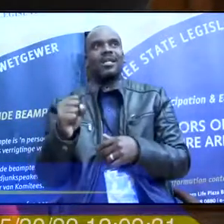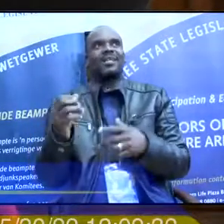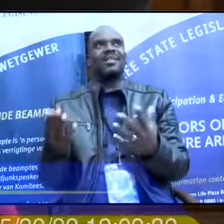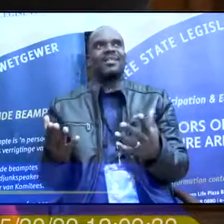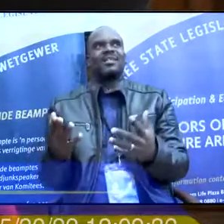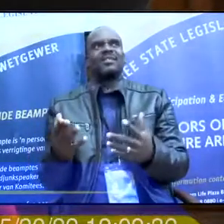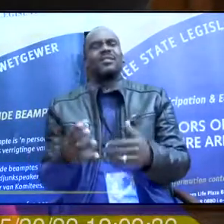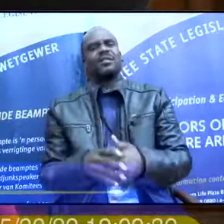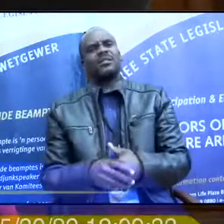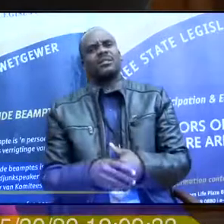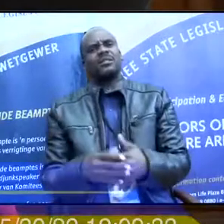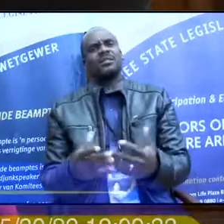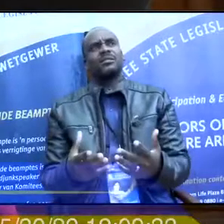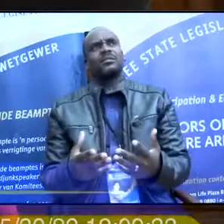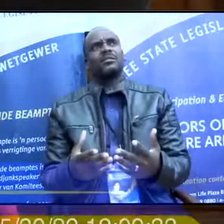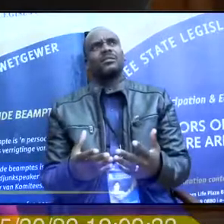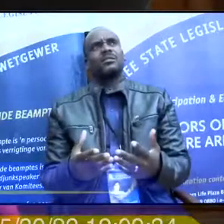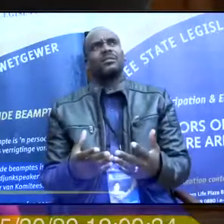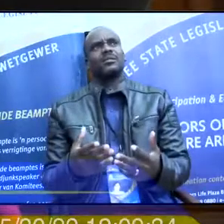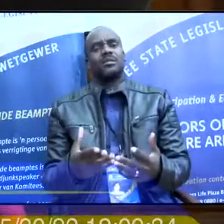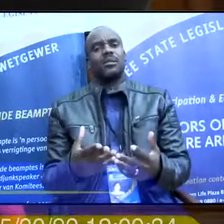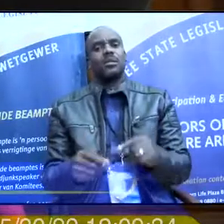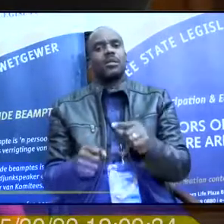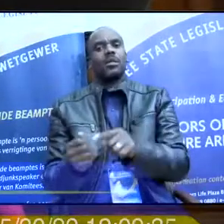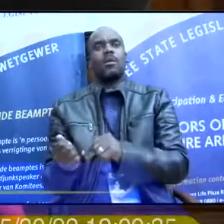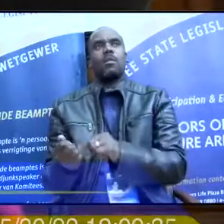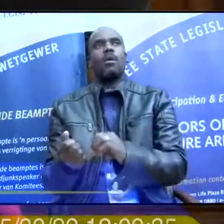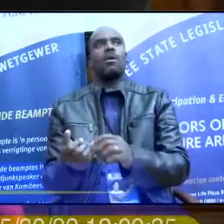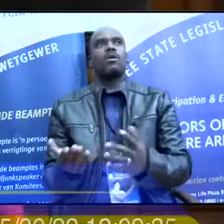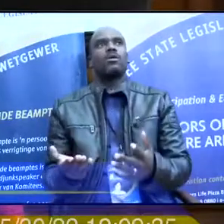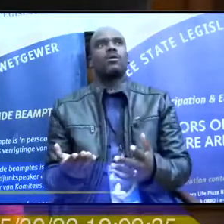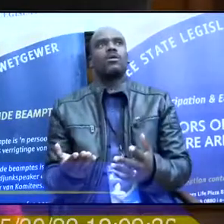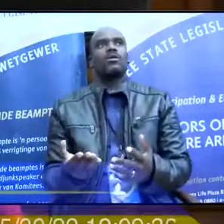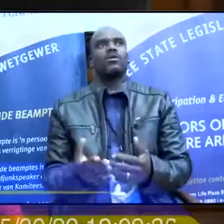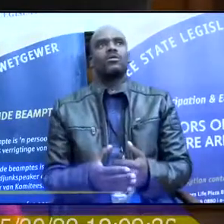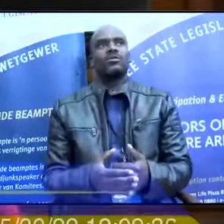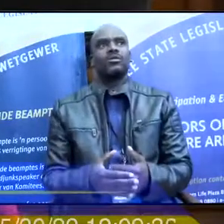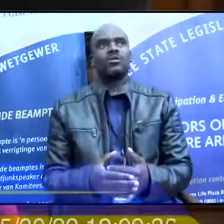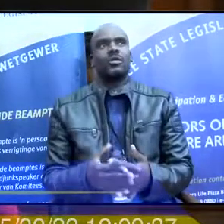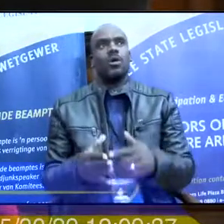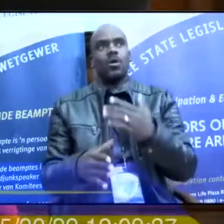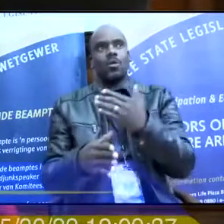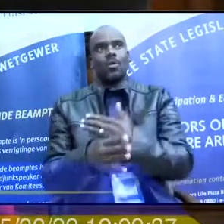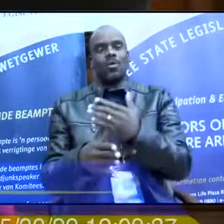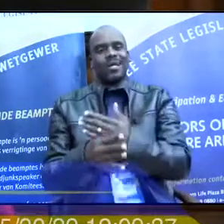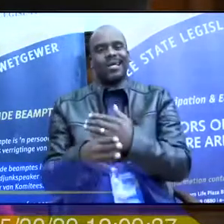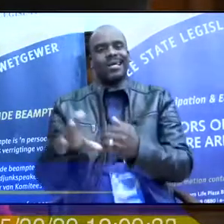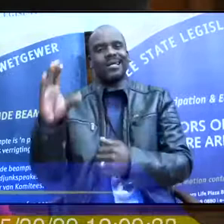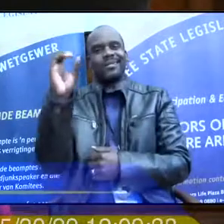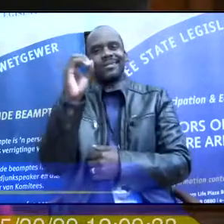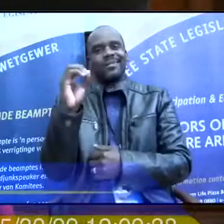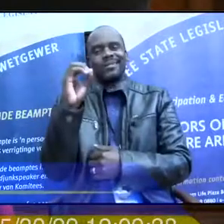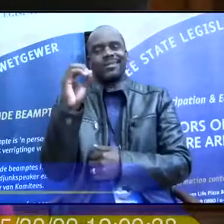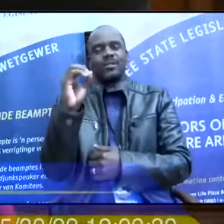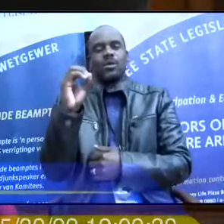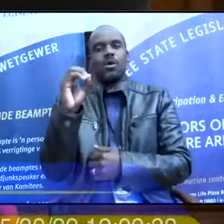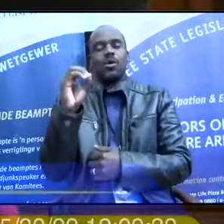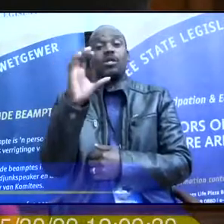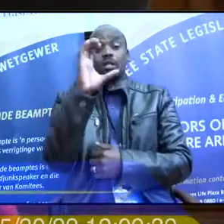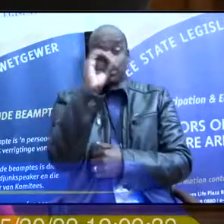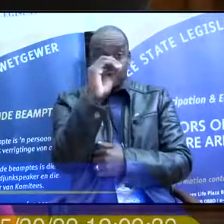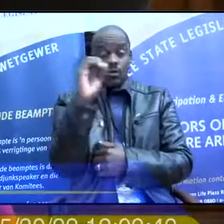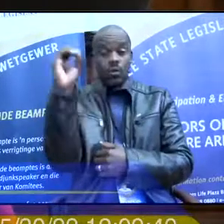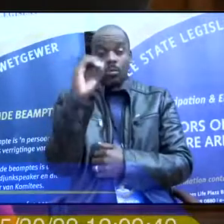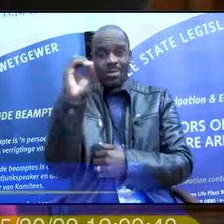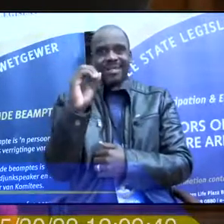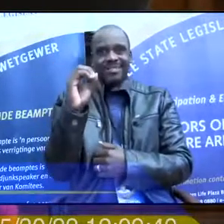eager to place this boss which is the state they're now offering workers zero percent increase which is very